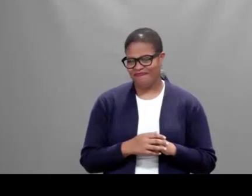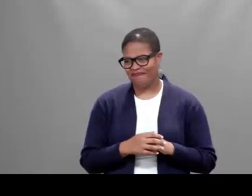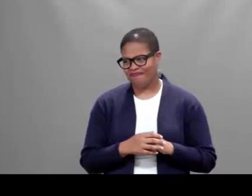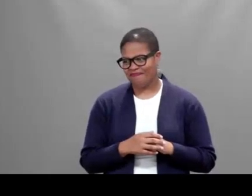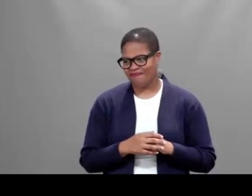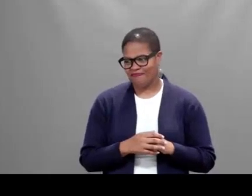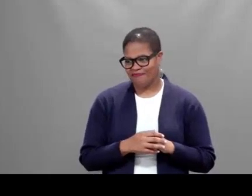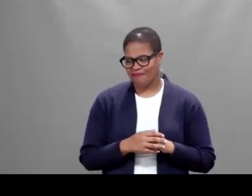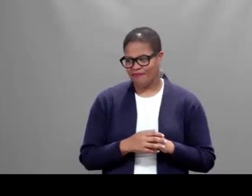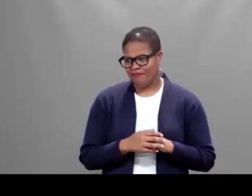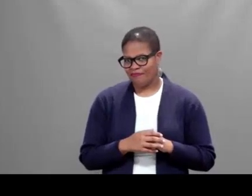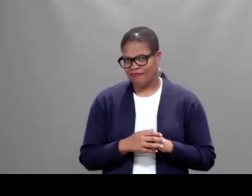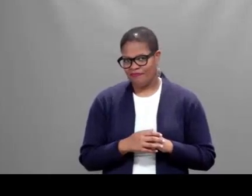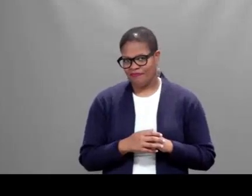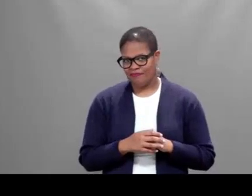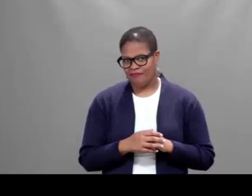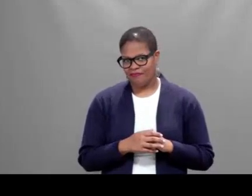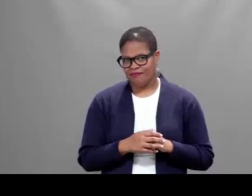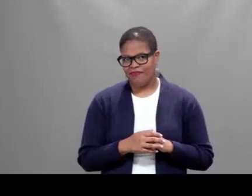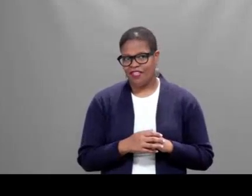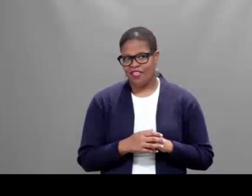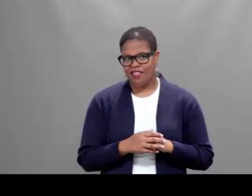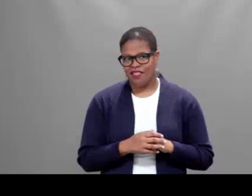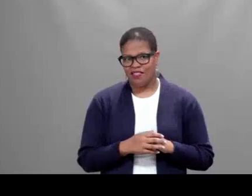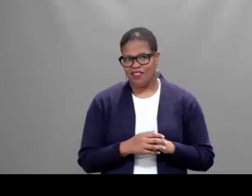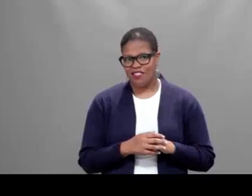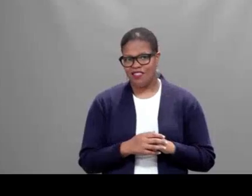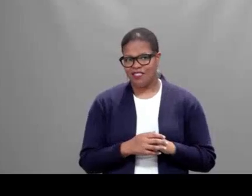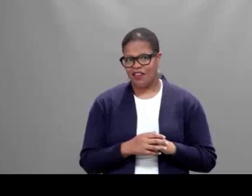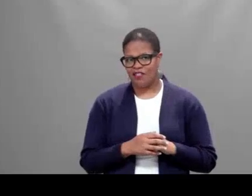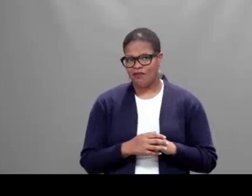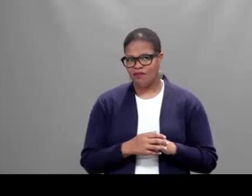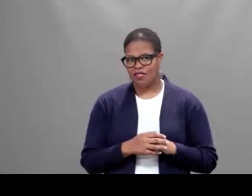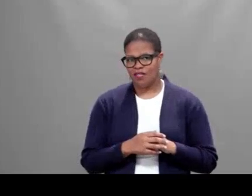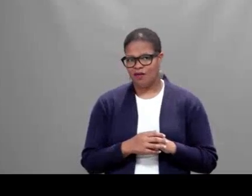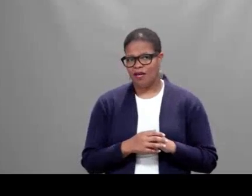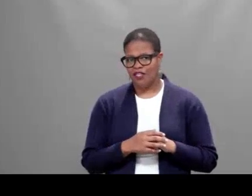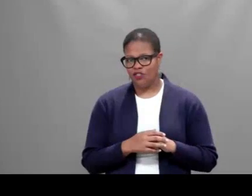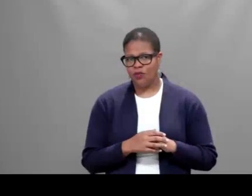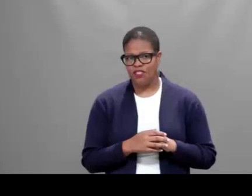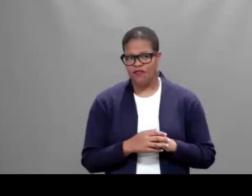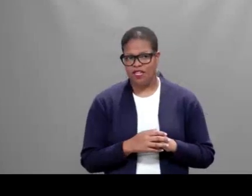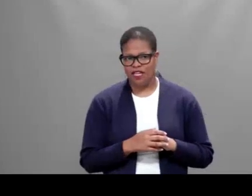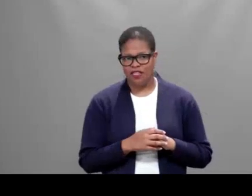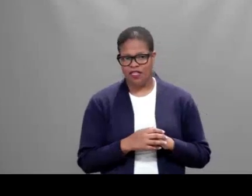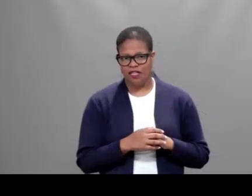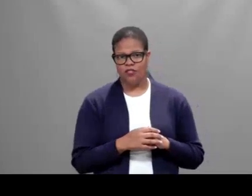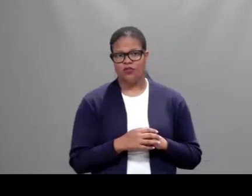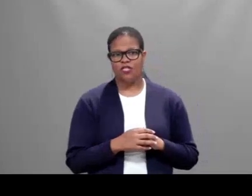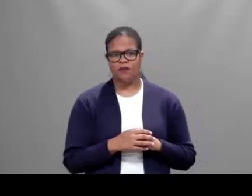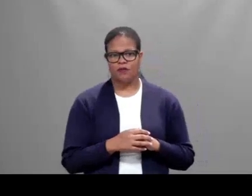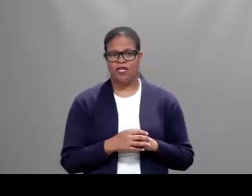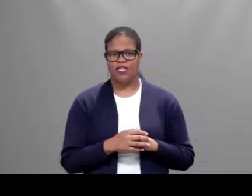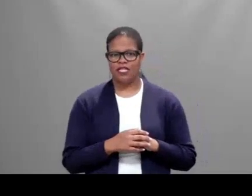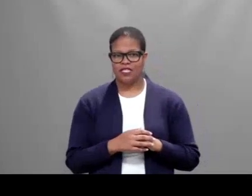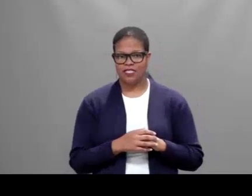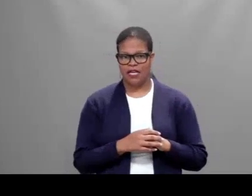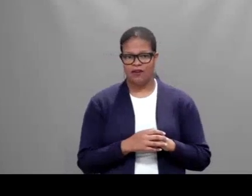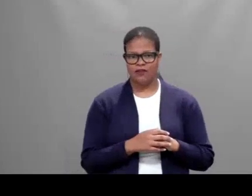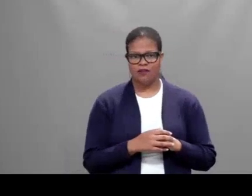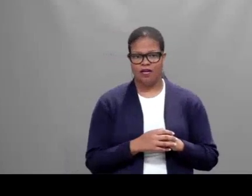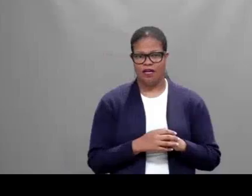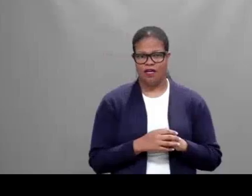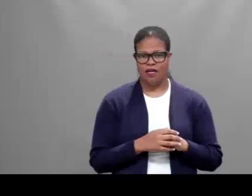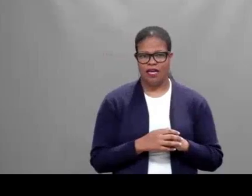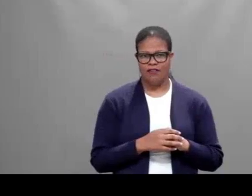So we need a motion. We're going to consider this This as is a Karen. change. I do believe that if we do keep it the way that it